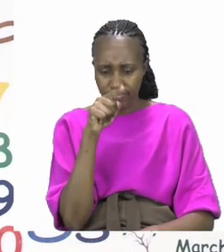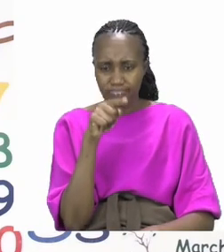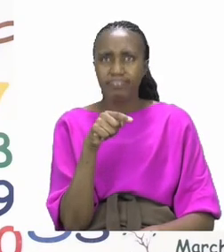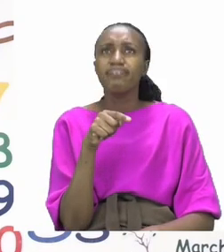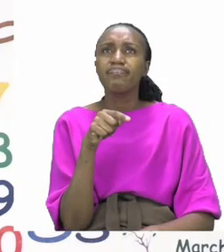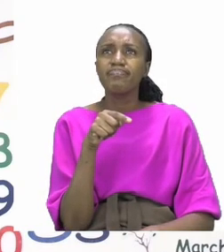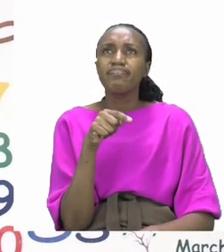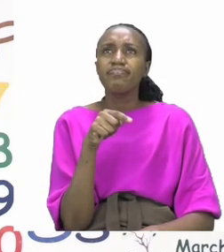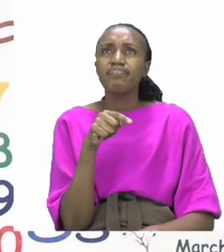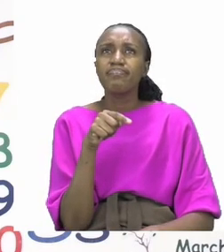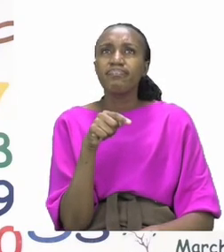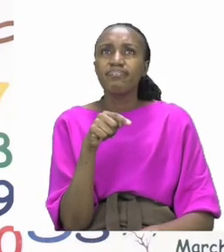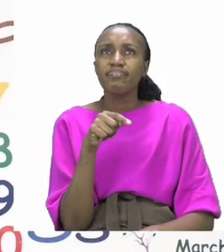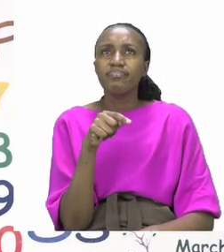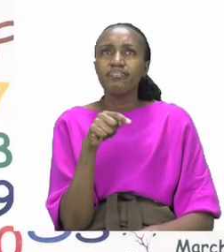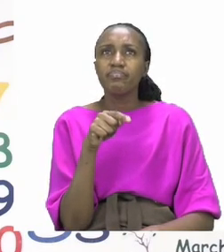time.